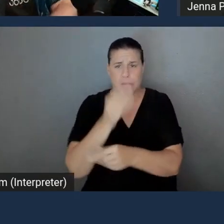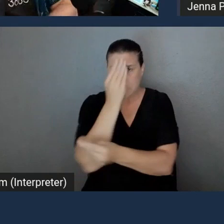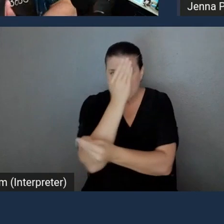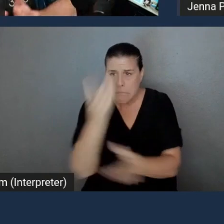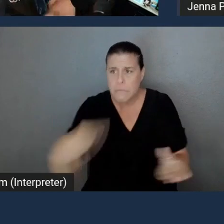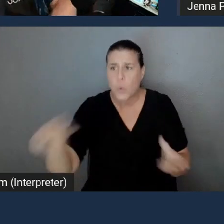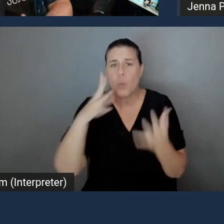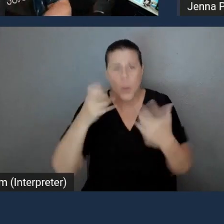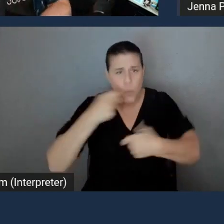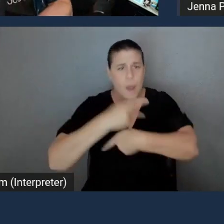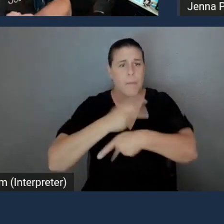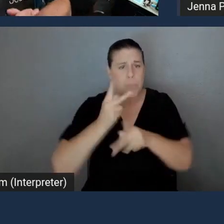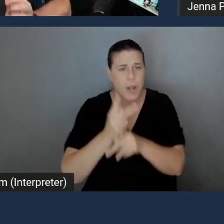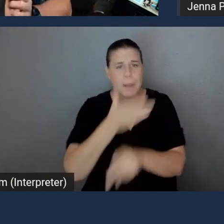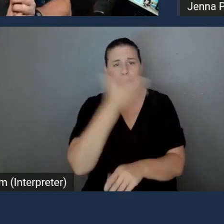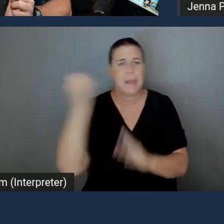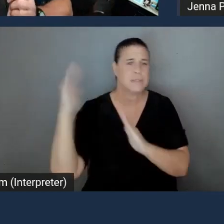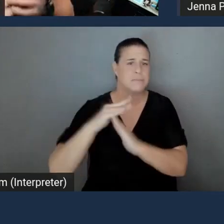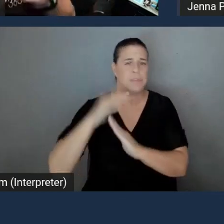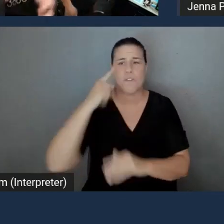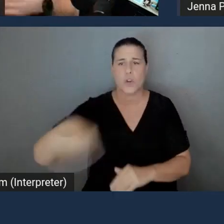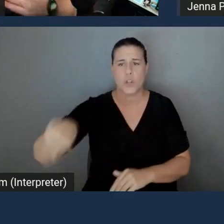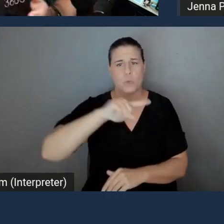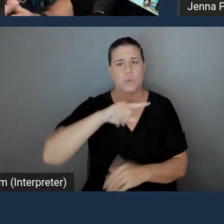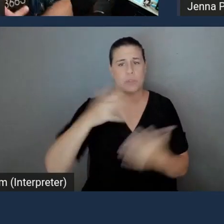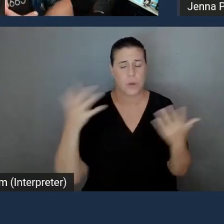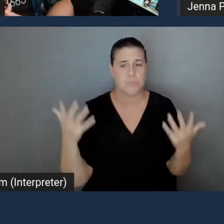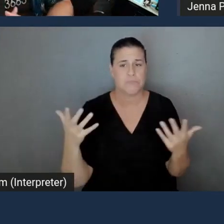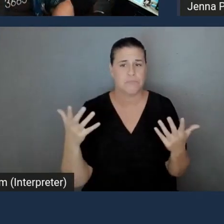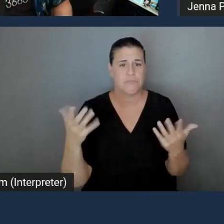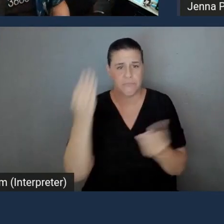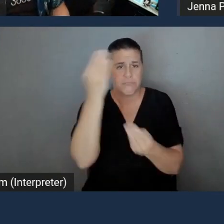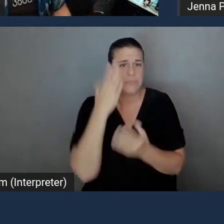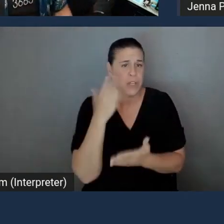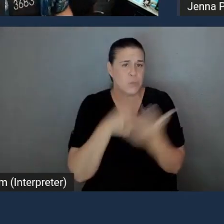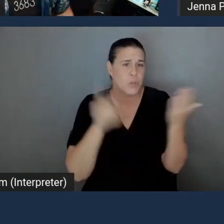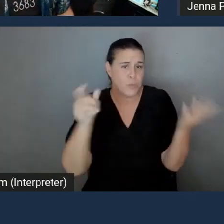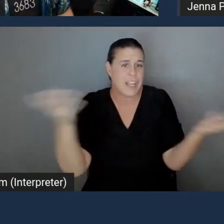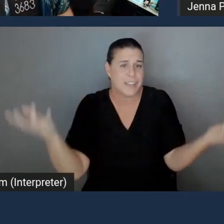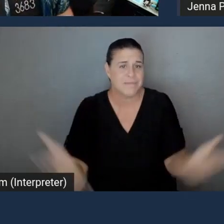the product that's the best for you. So, just tell us what you need. So,